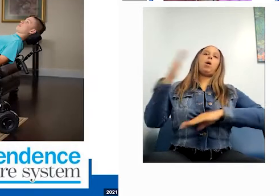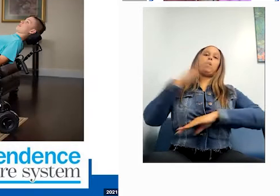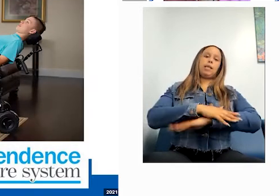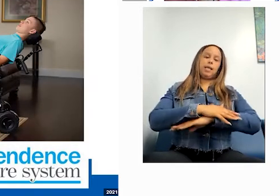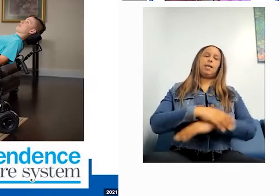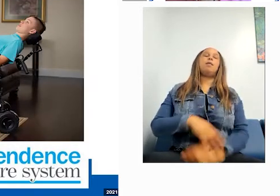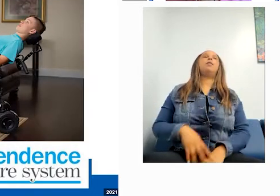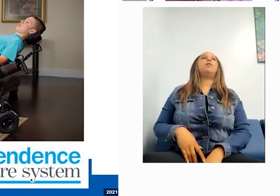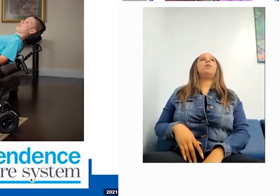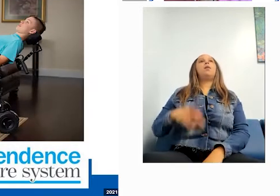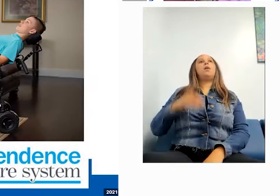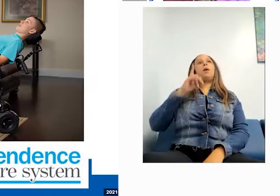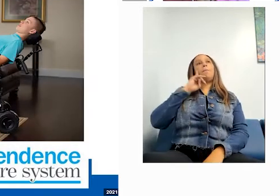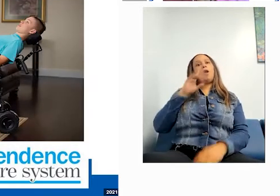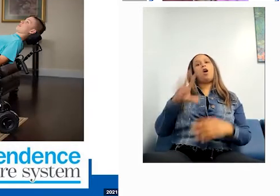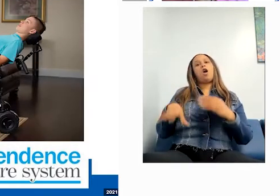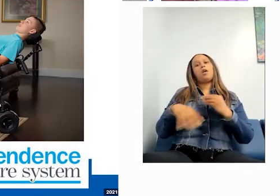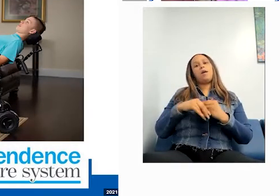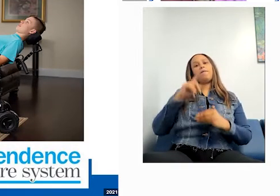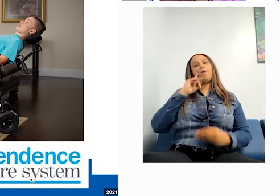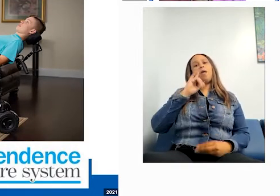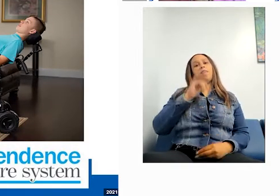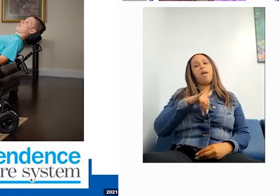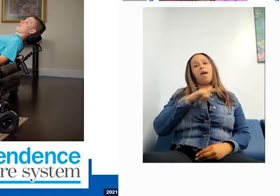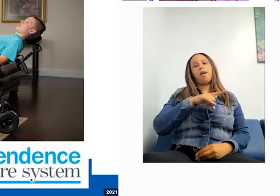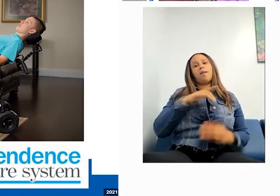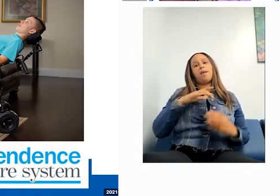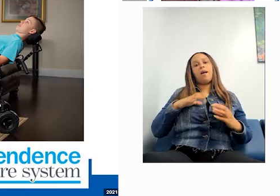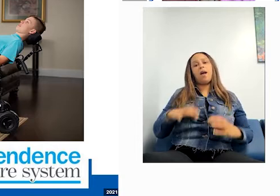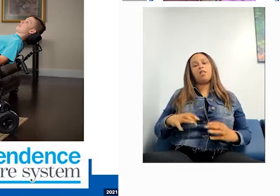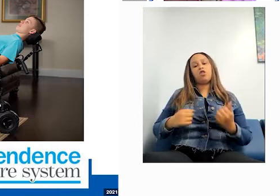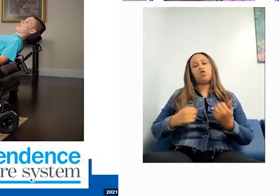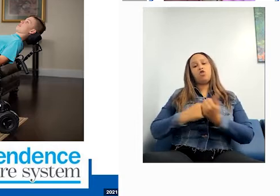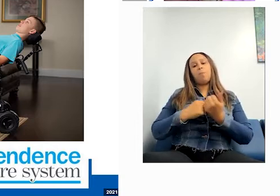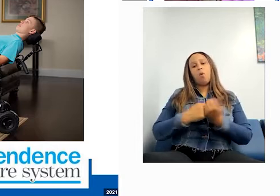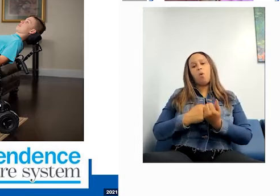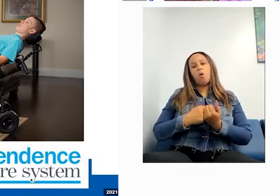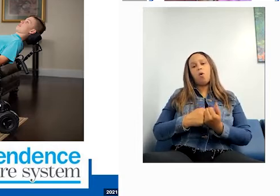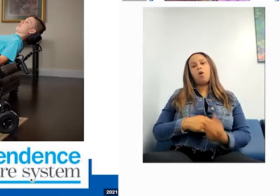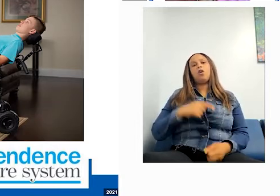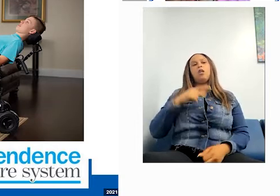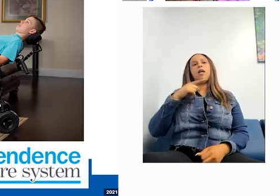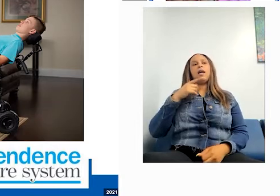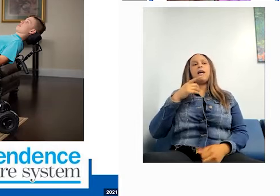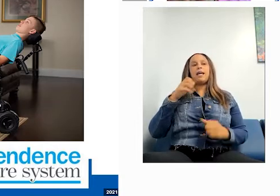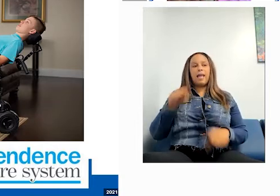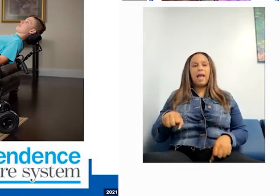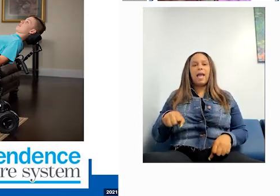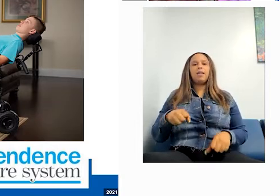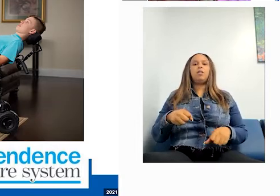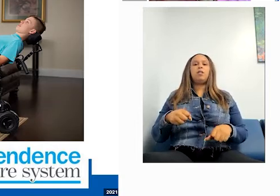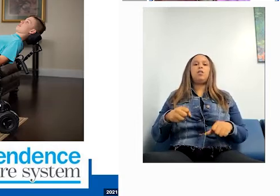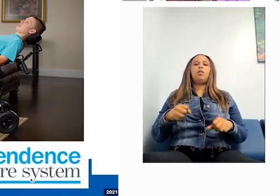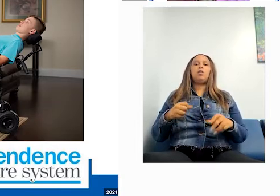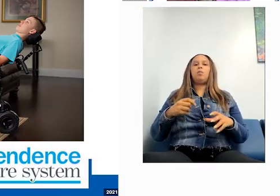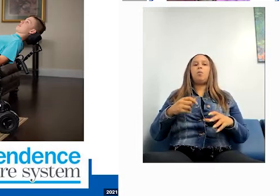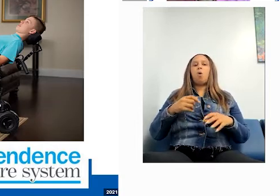to custom support, she also needs a method of relieving pressure. So